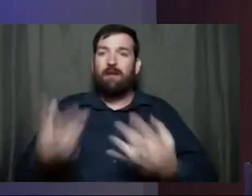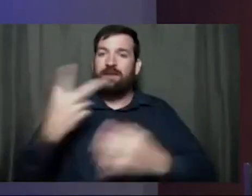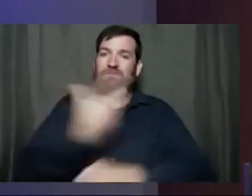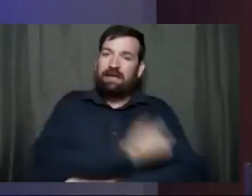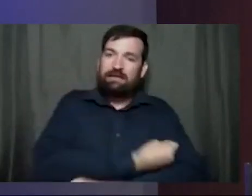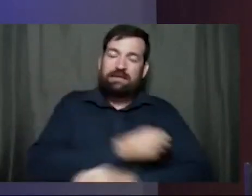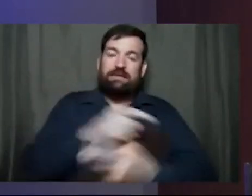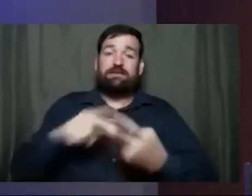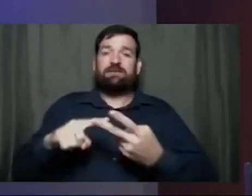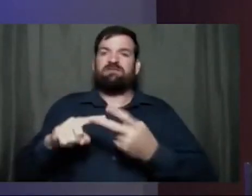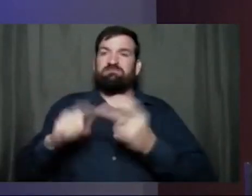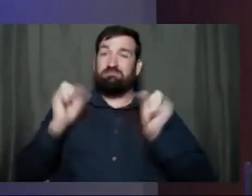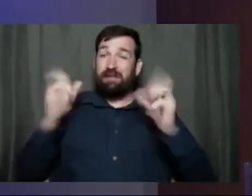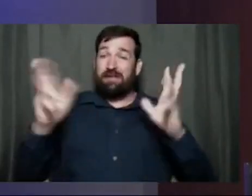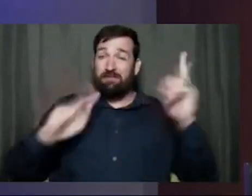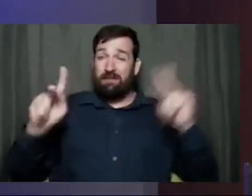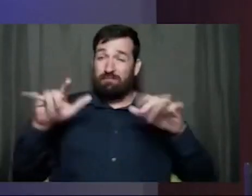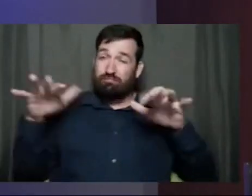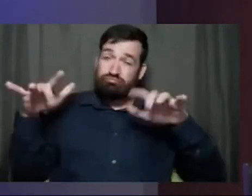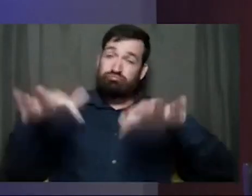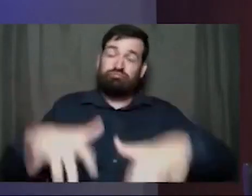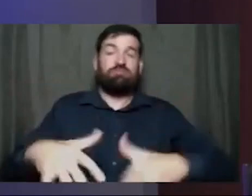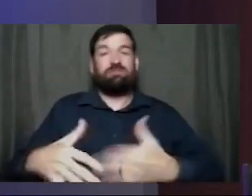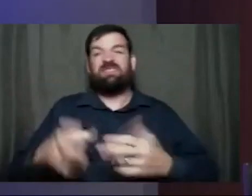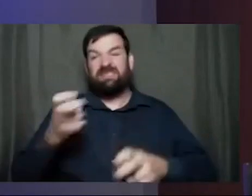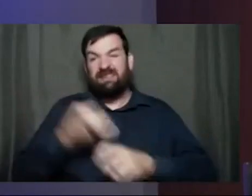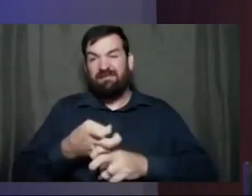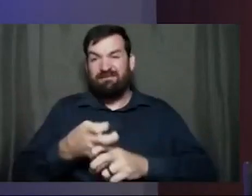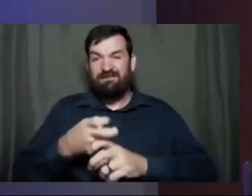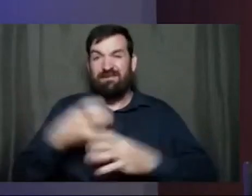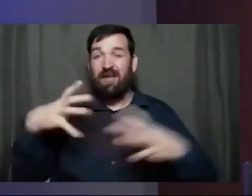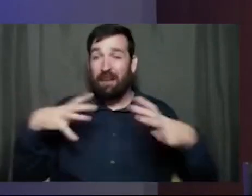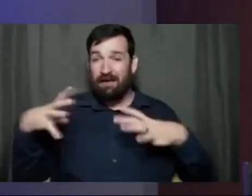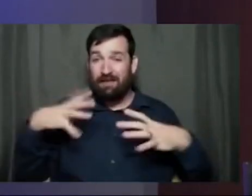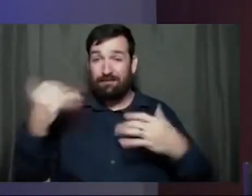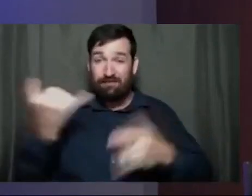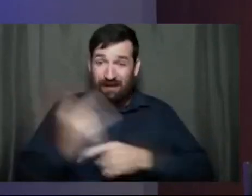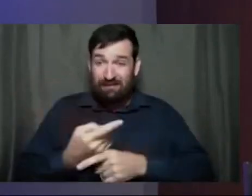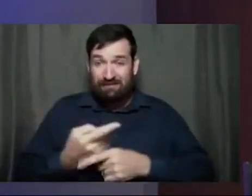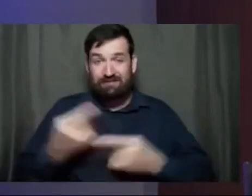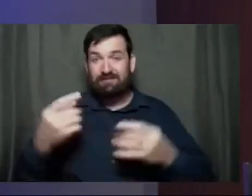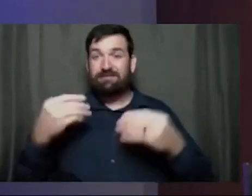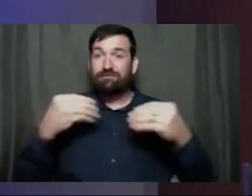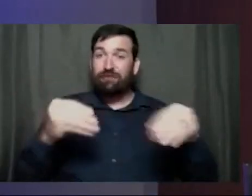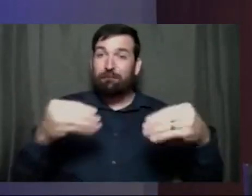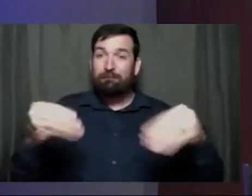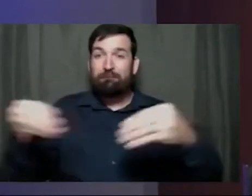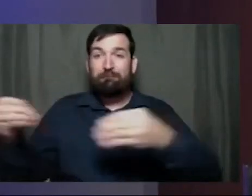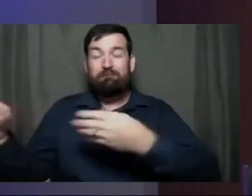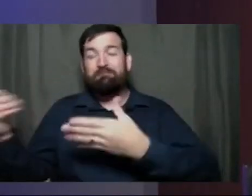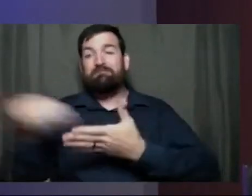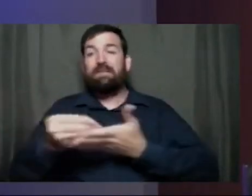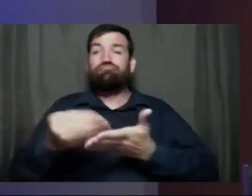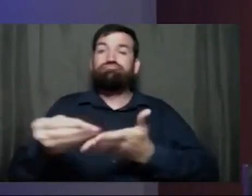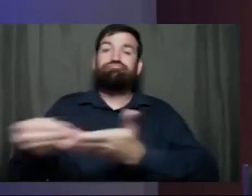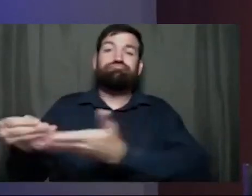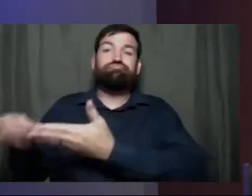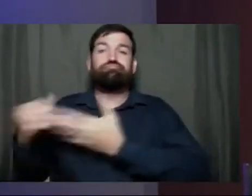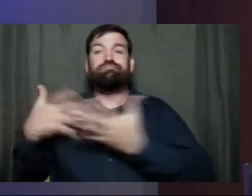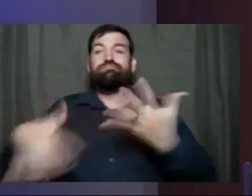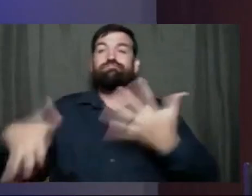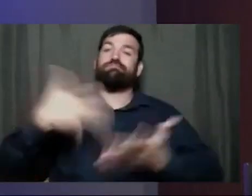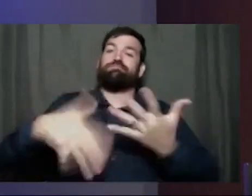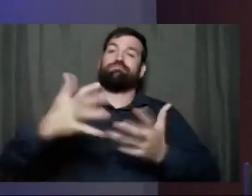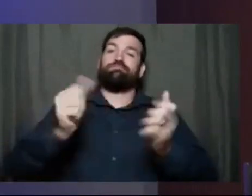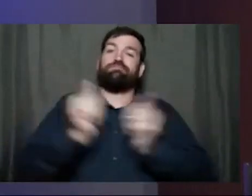general. And that's really hard to do at the holidays, right? Because we're all shopping for presents and getting together and that sort of thing. So, I think we